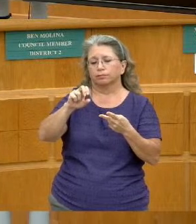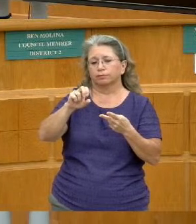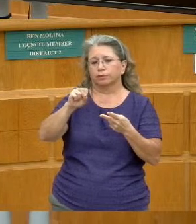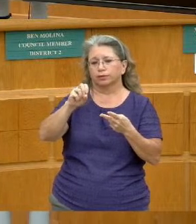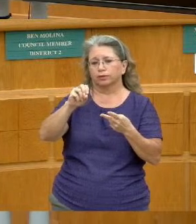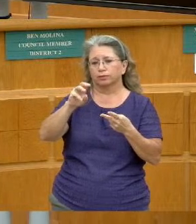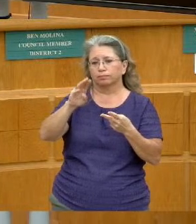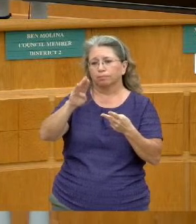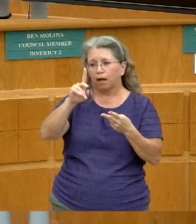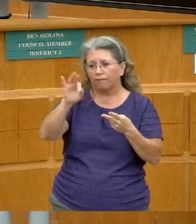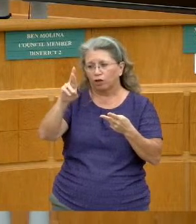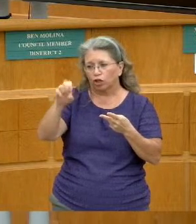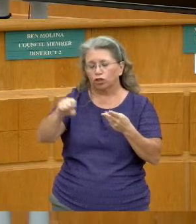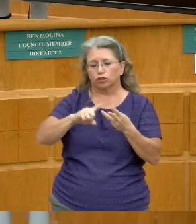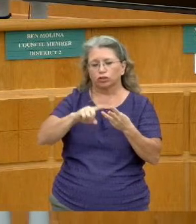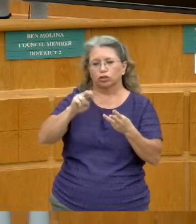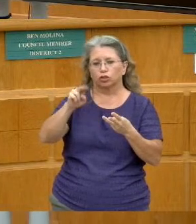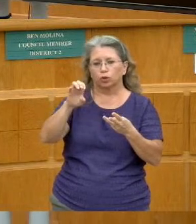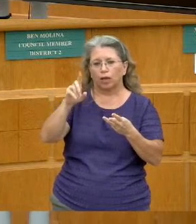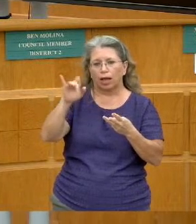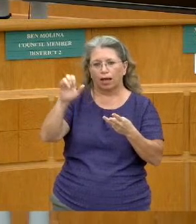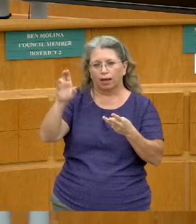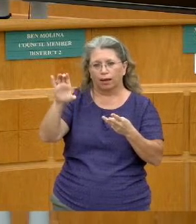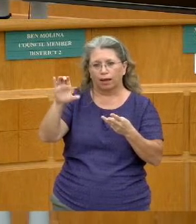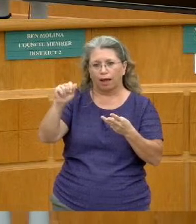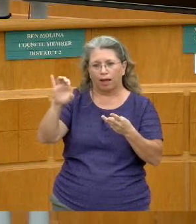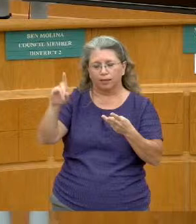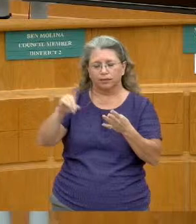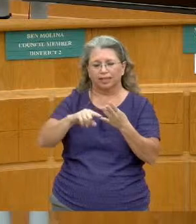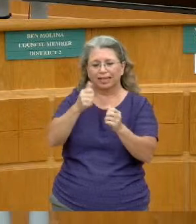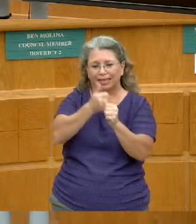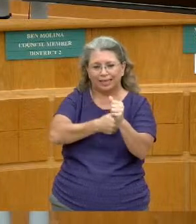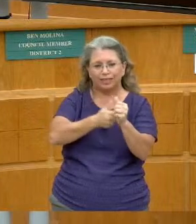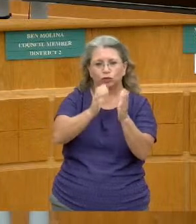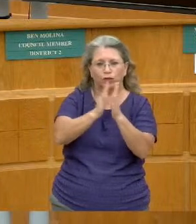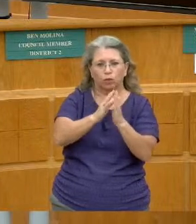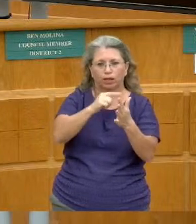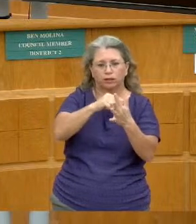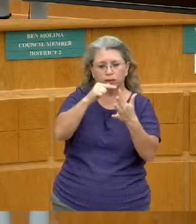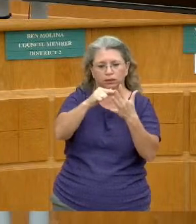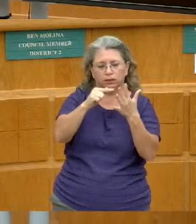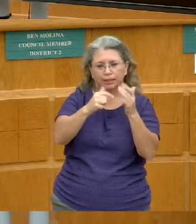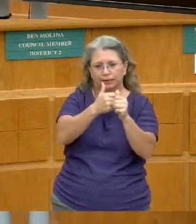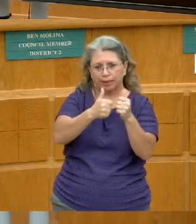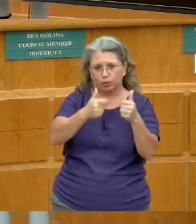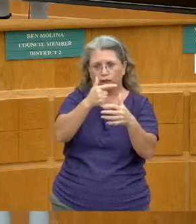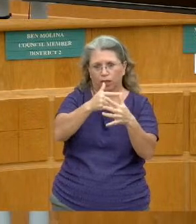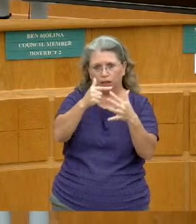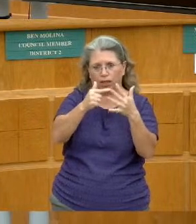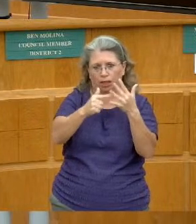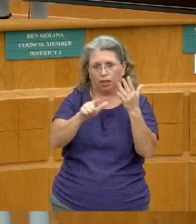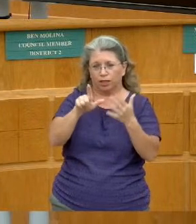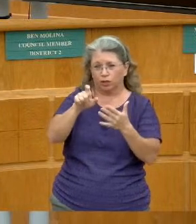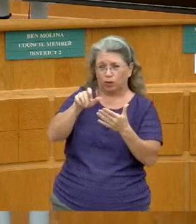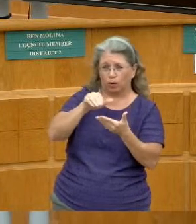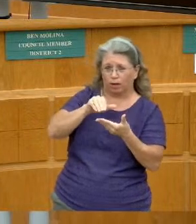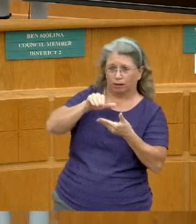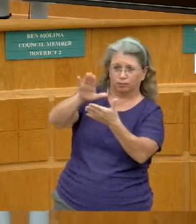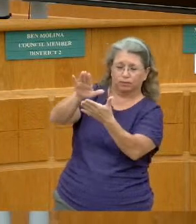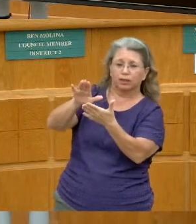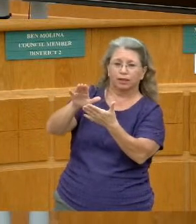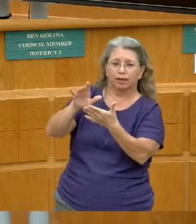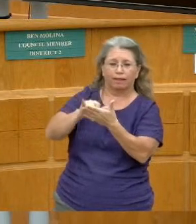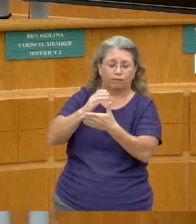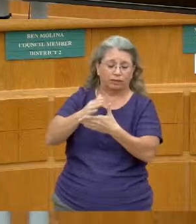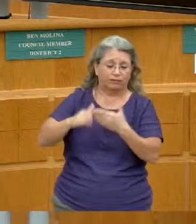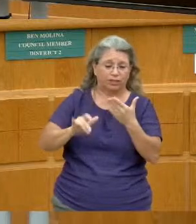requests took hours to get into the system this morning. And our entire legislative delegation this weekend was put on alert,